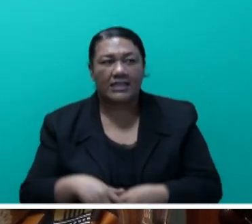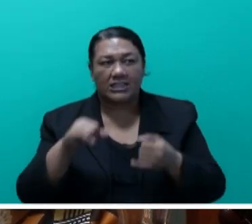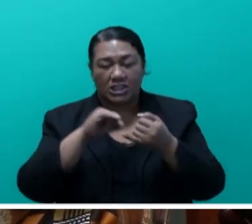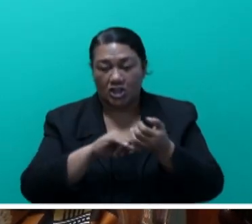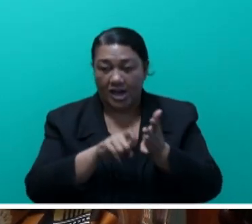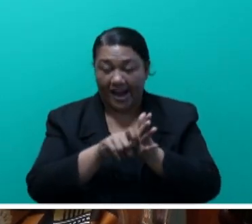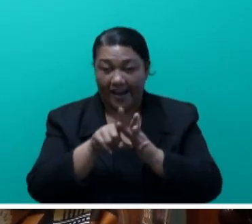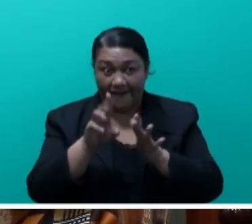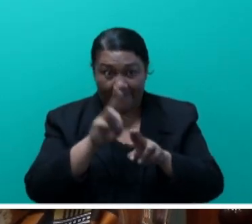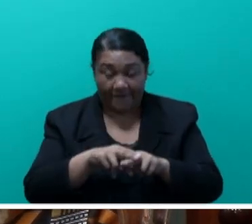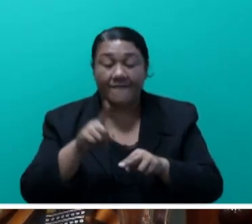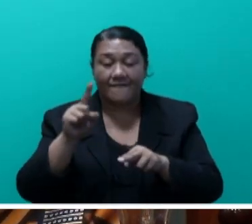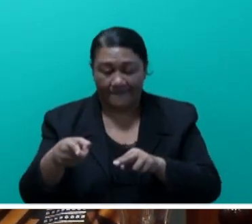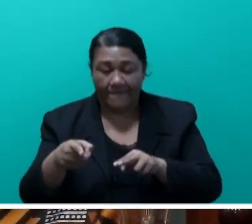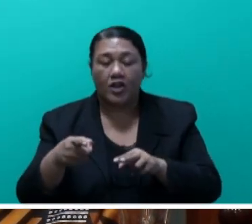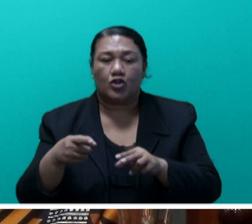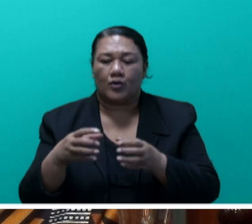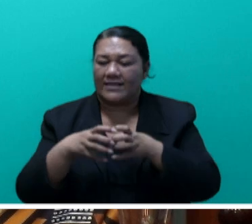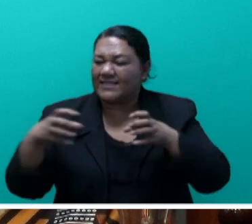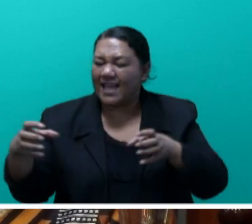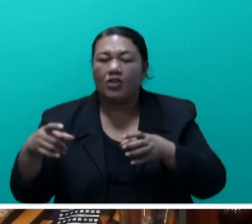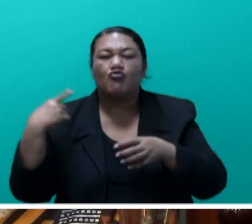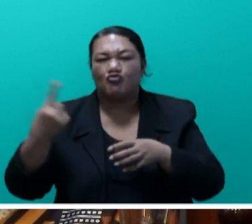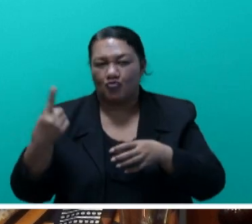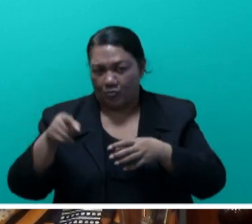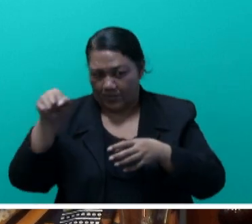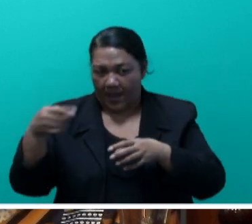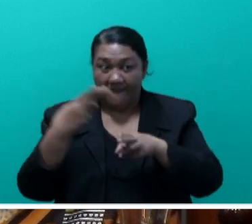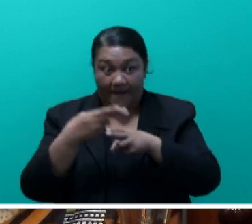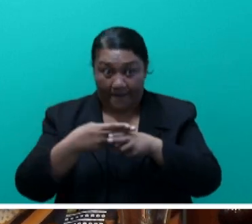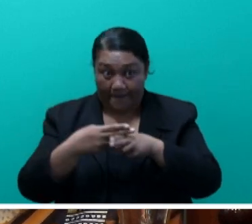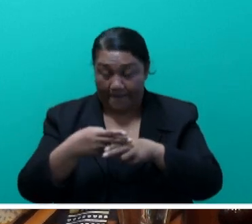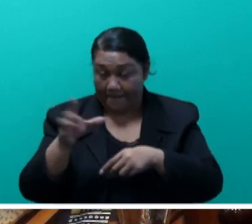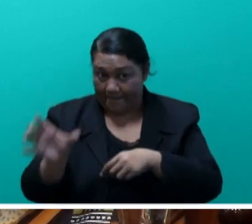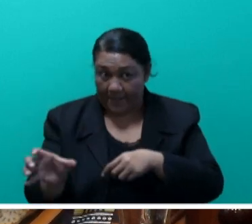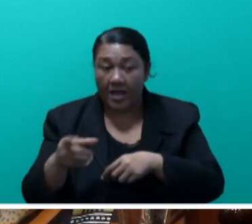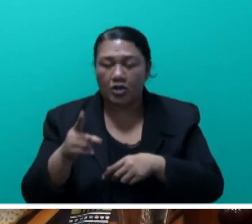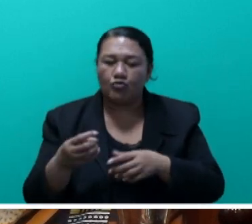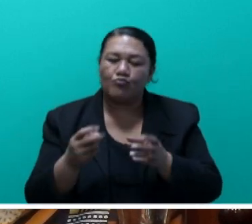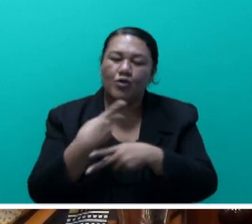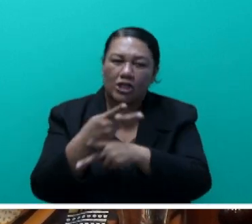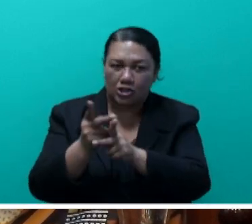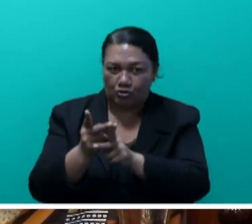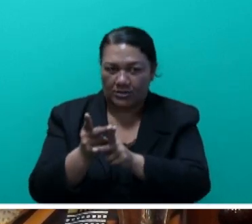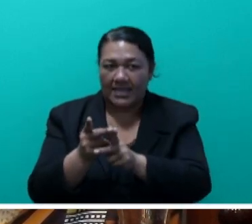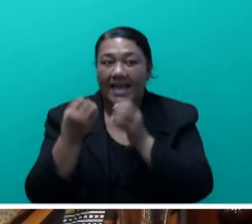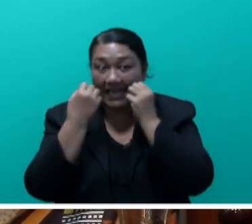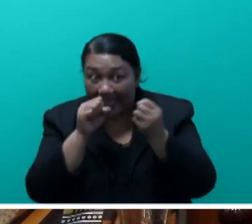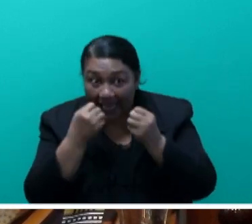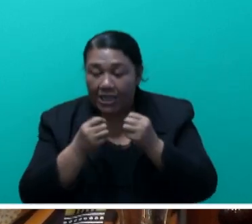farmers to produce the cane crop that he wants. And